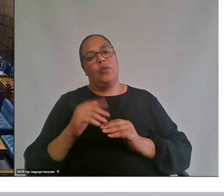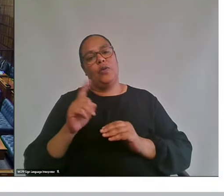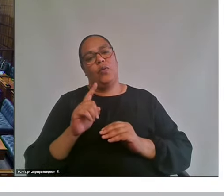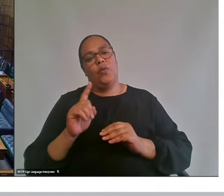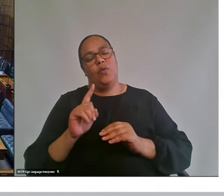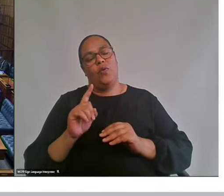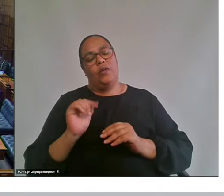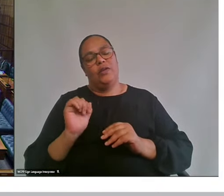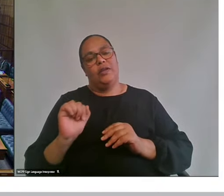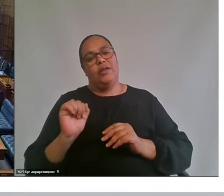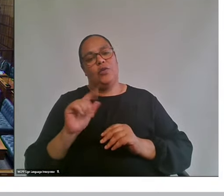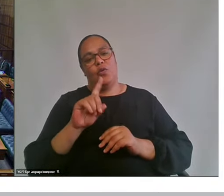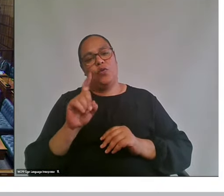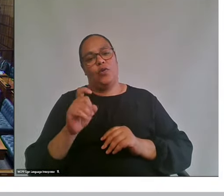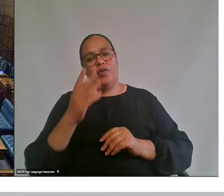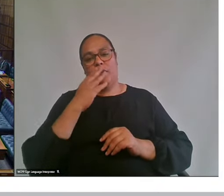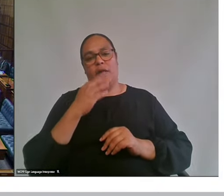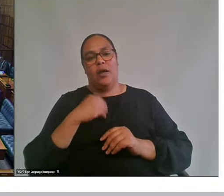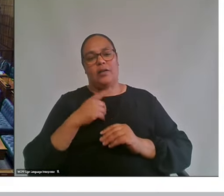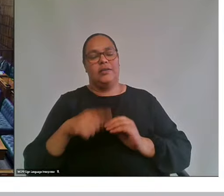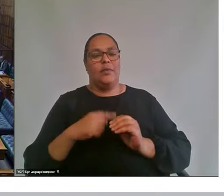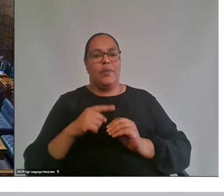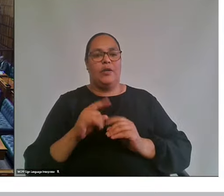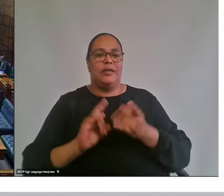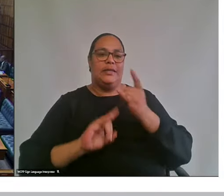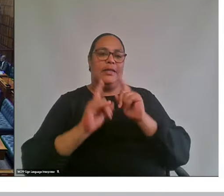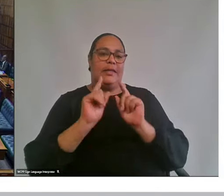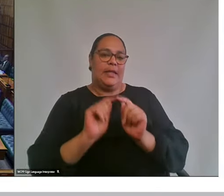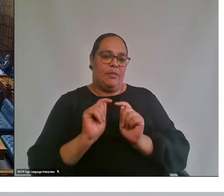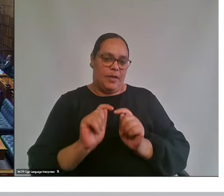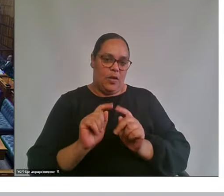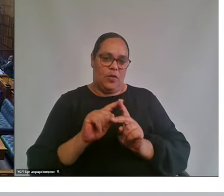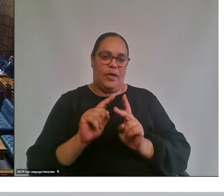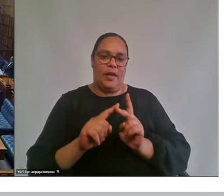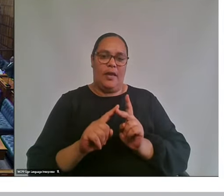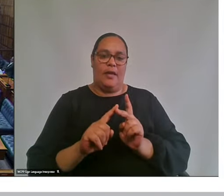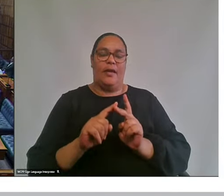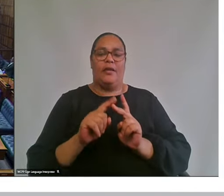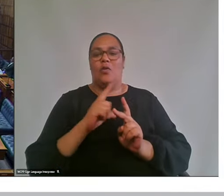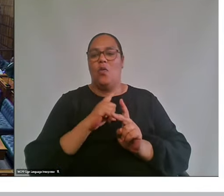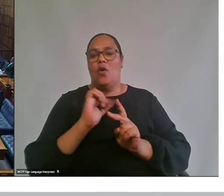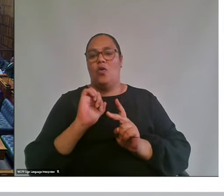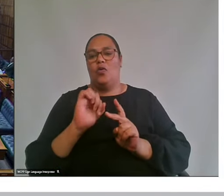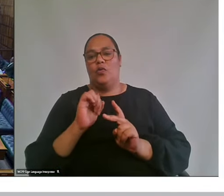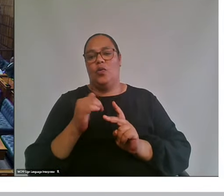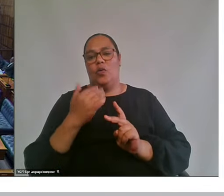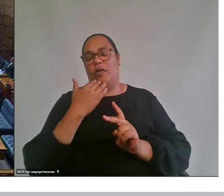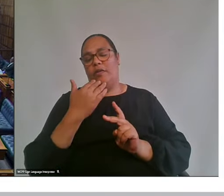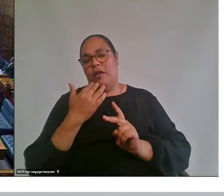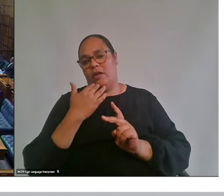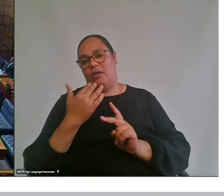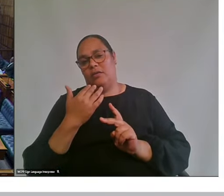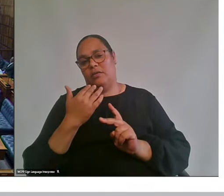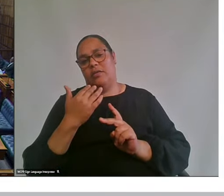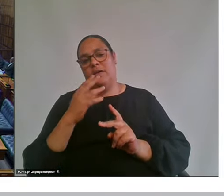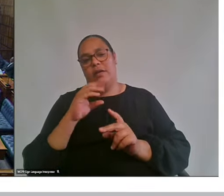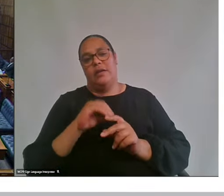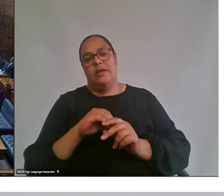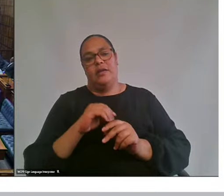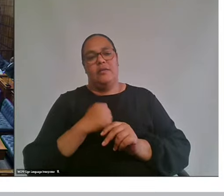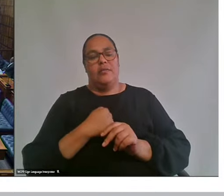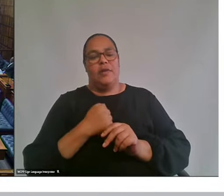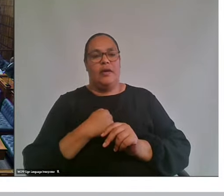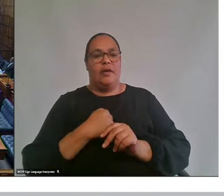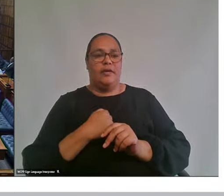with the the the question of the City of Cape Town and uh why they are thanked um in my